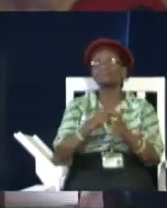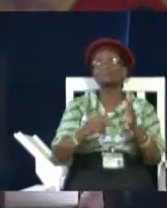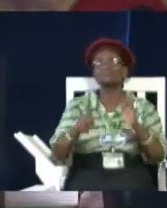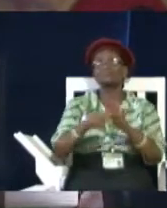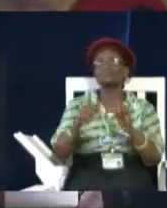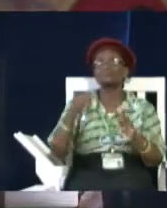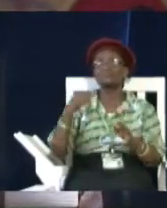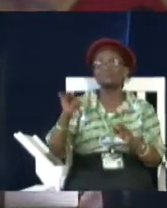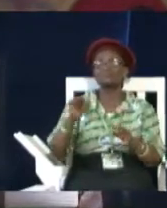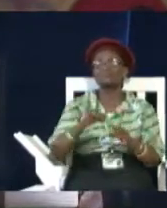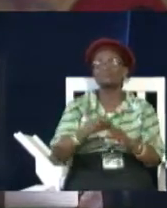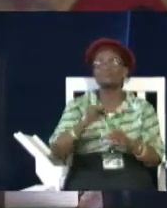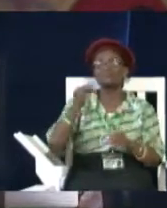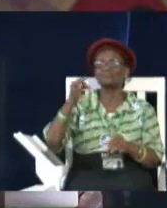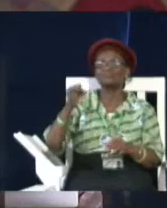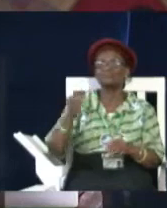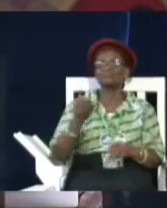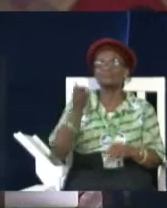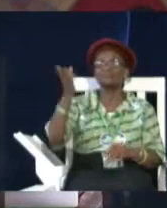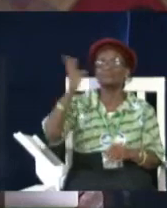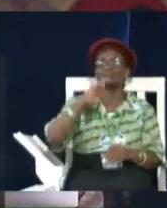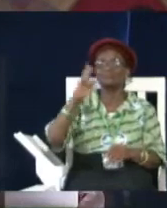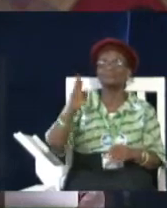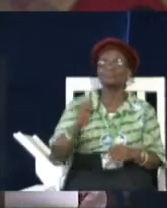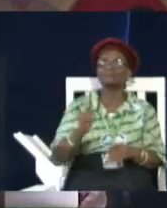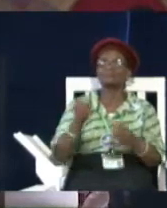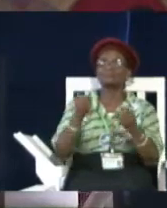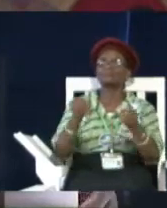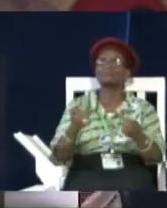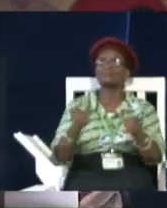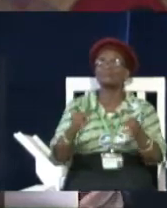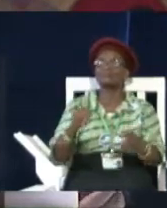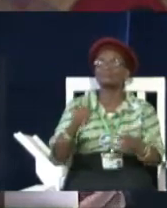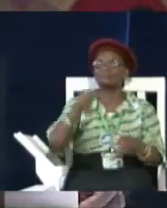there were several sons of the prophets.